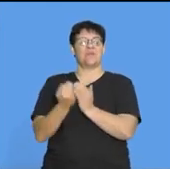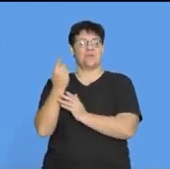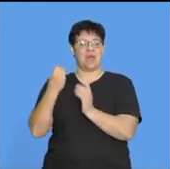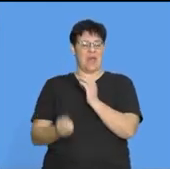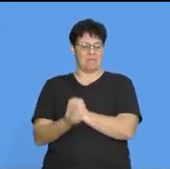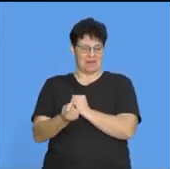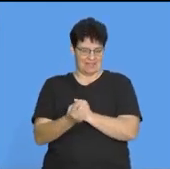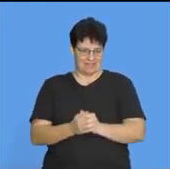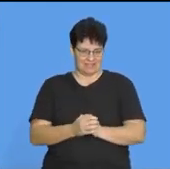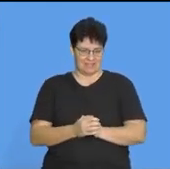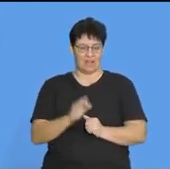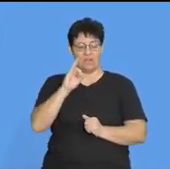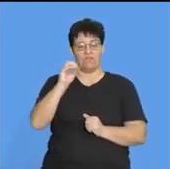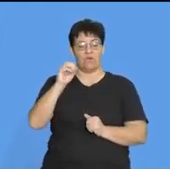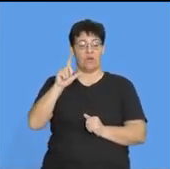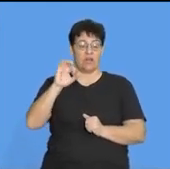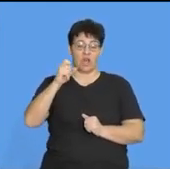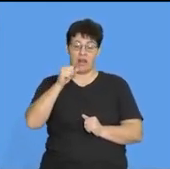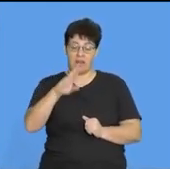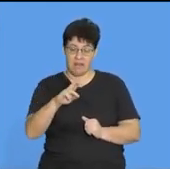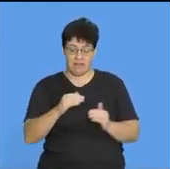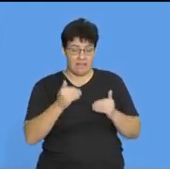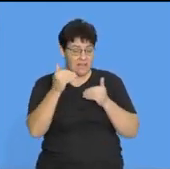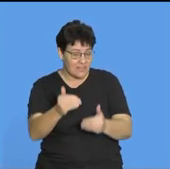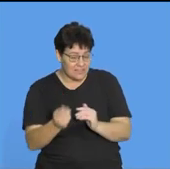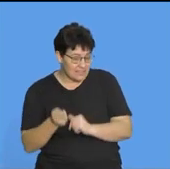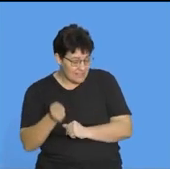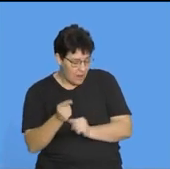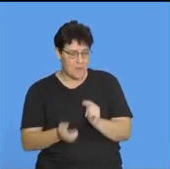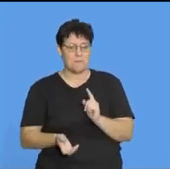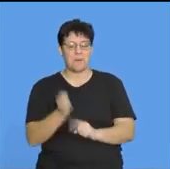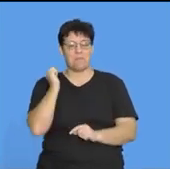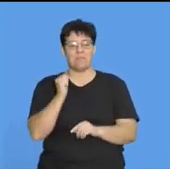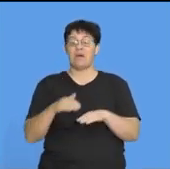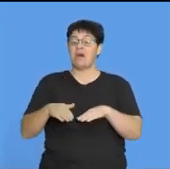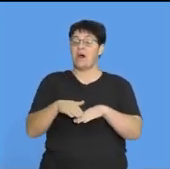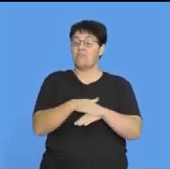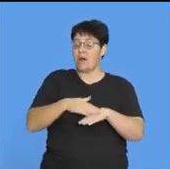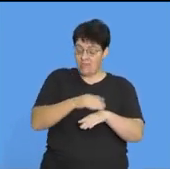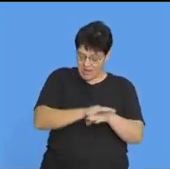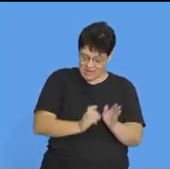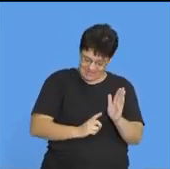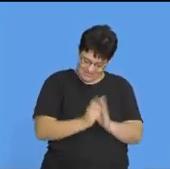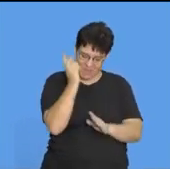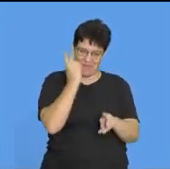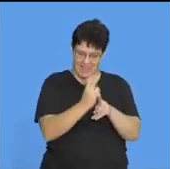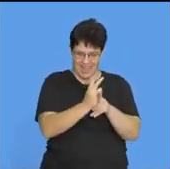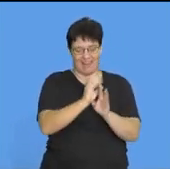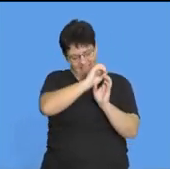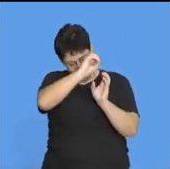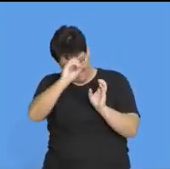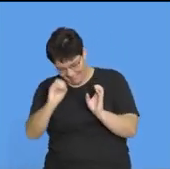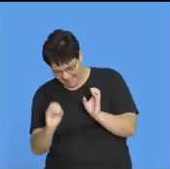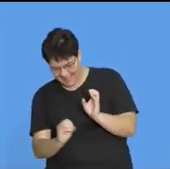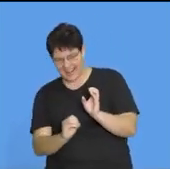follicular phase, where, as we discussed earlier on, we find that the primary follicle then develops, and we get on to the next cycle